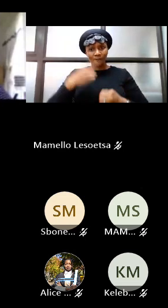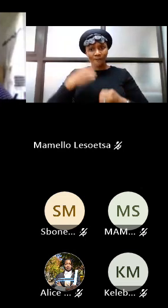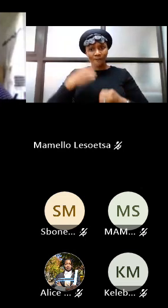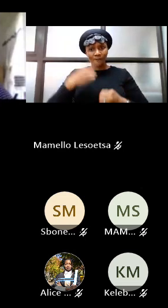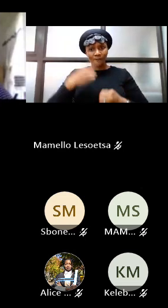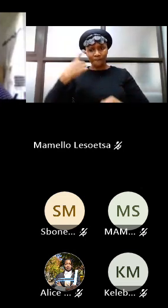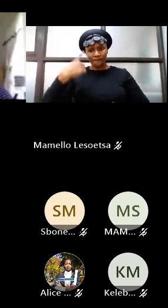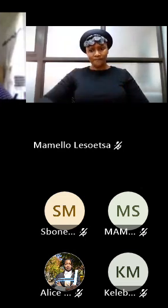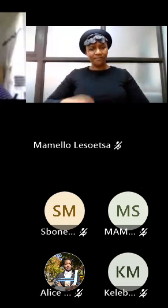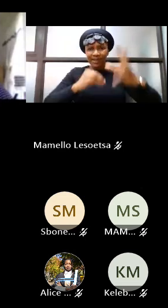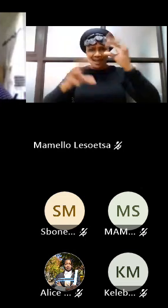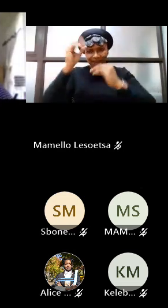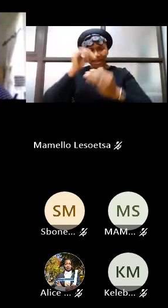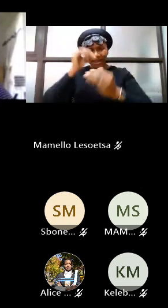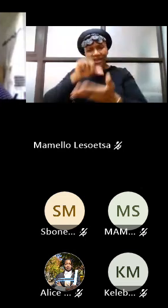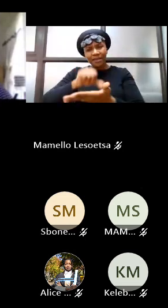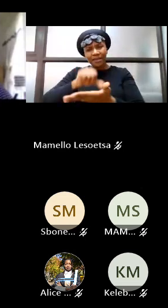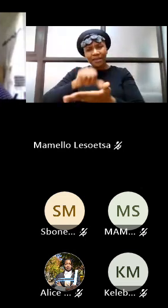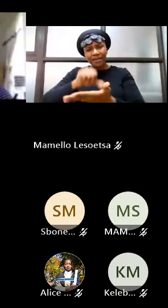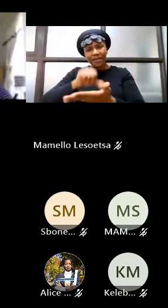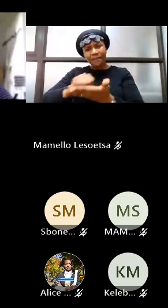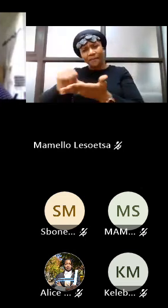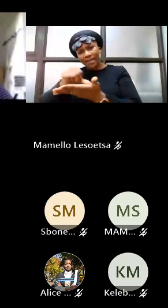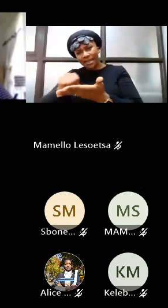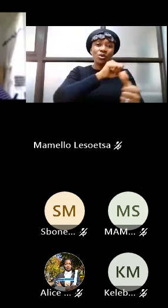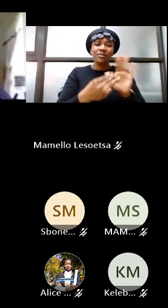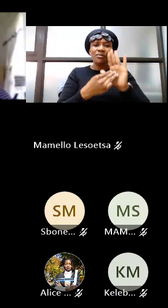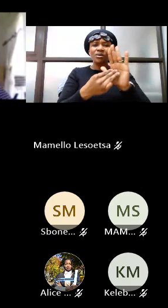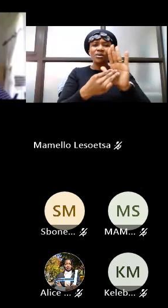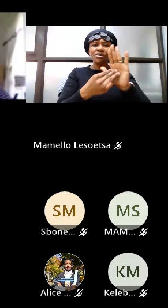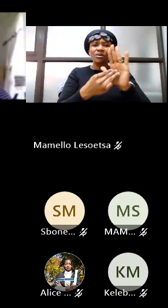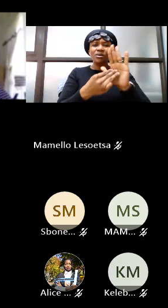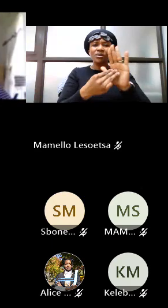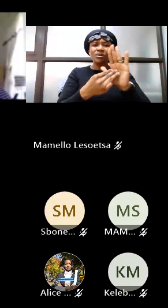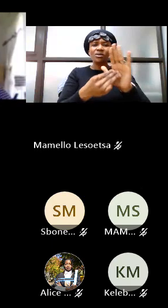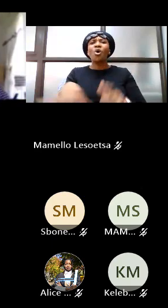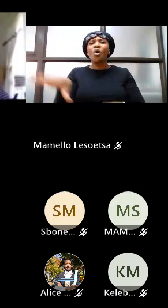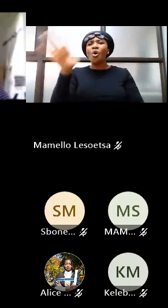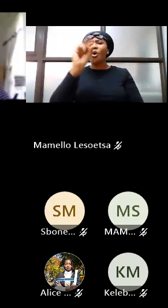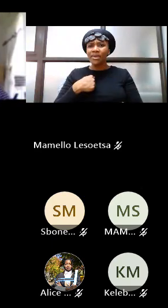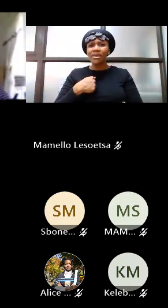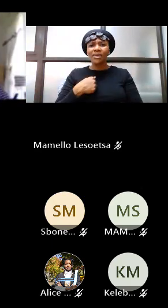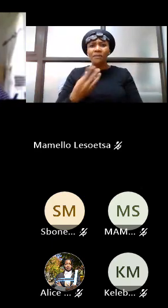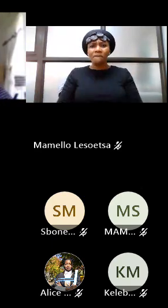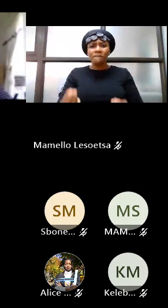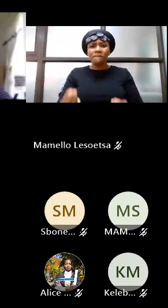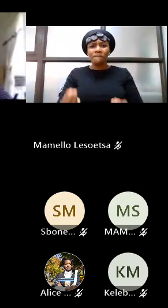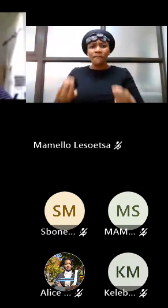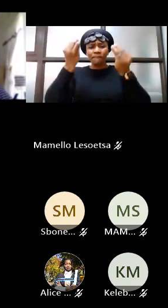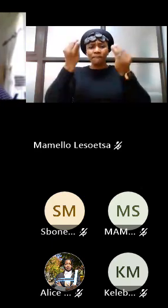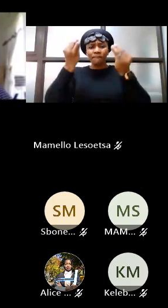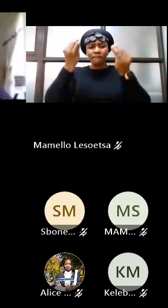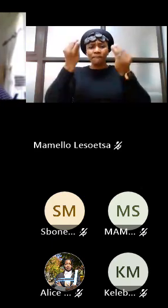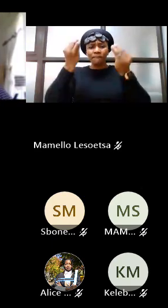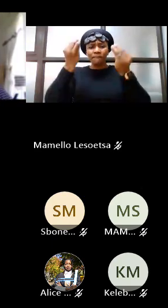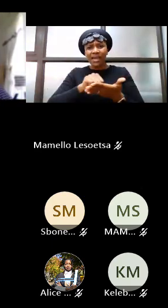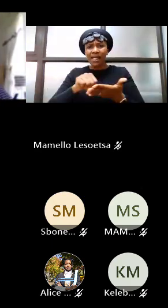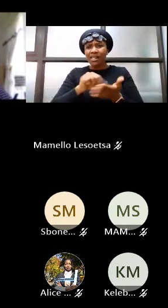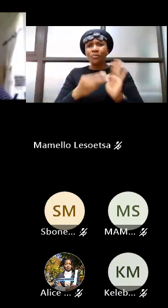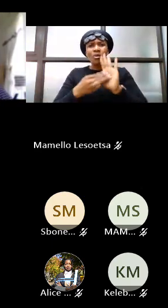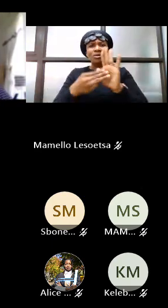social model in school and all my life, you think about the medical model, you are the problem, you have to change, you have to adapt.